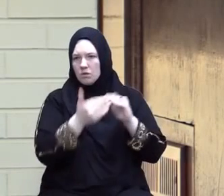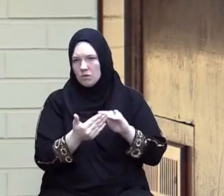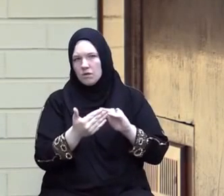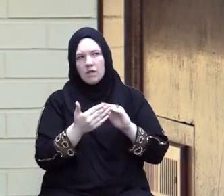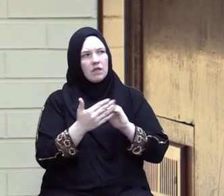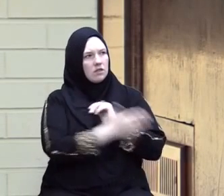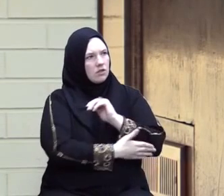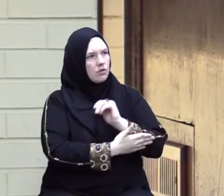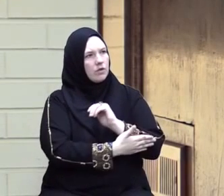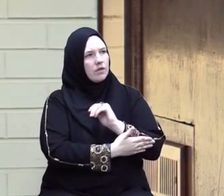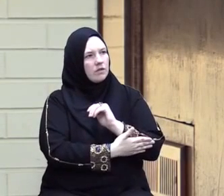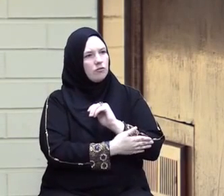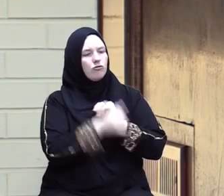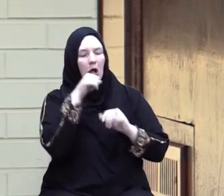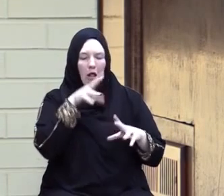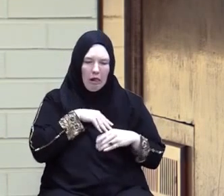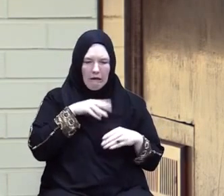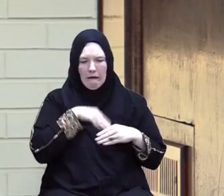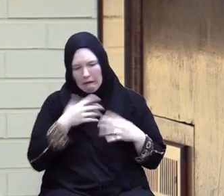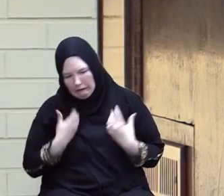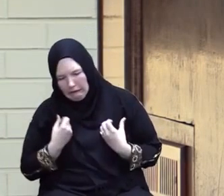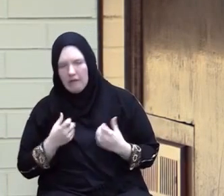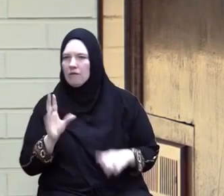a community or as a nation.